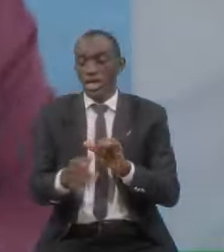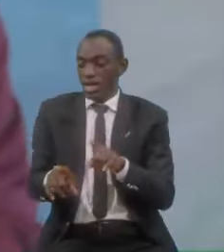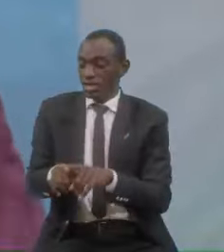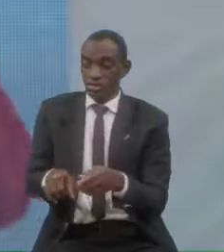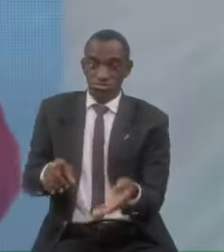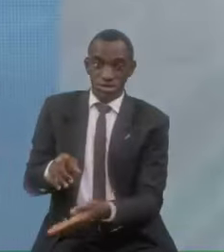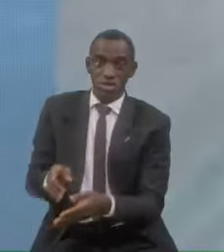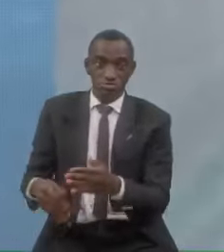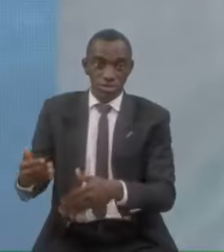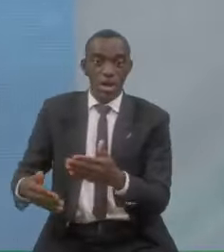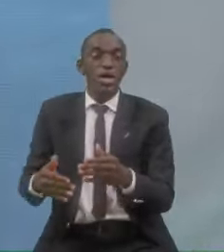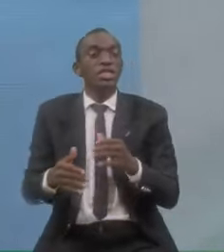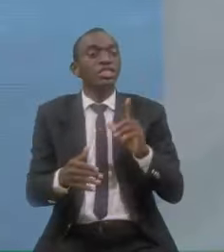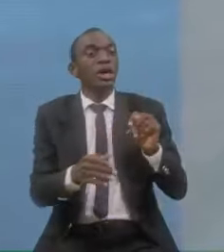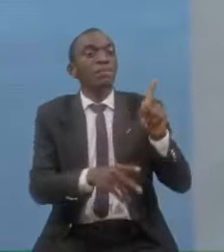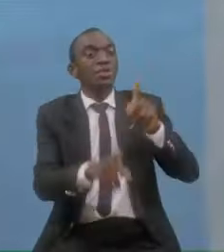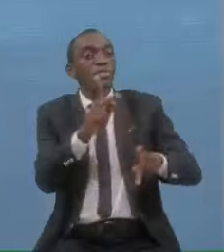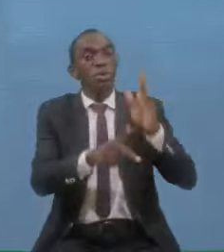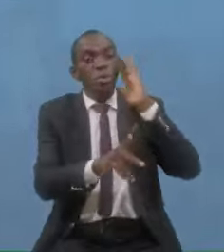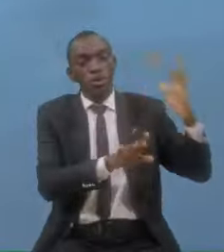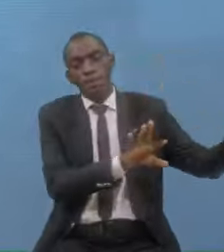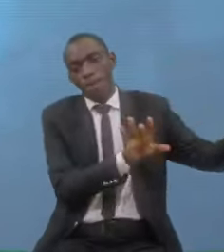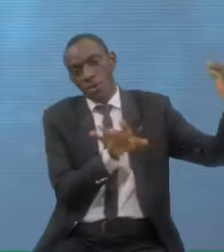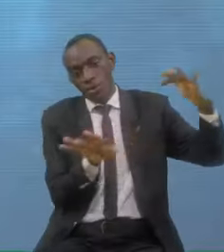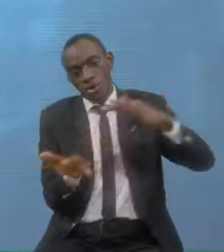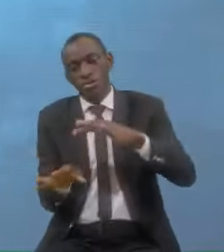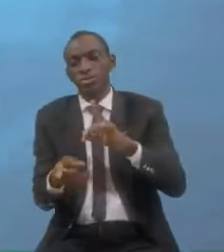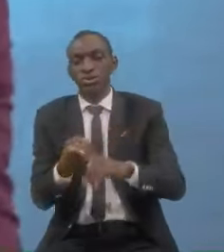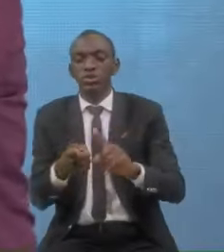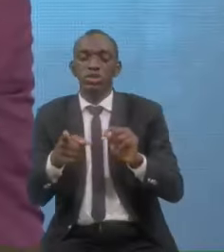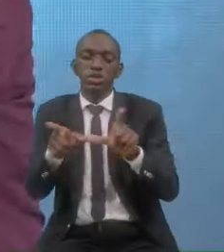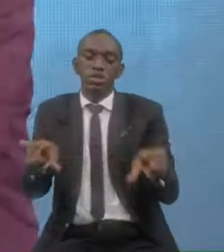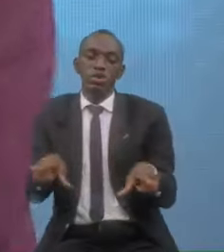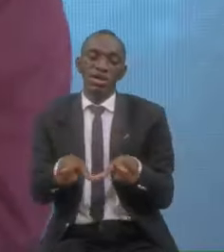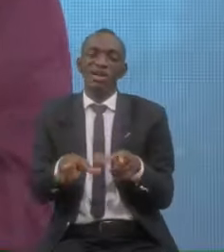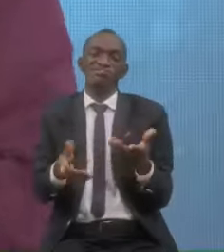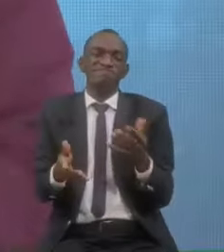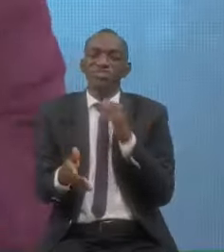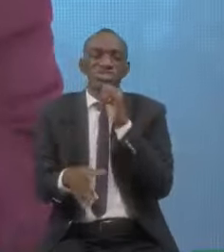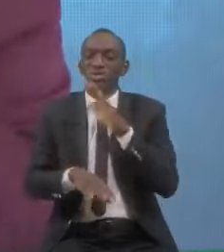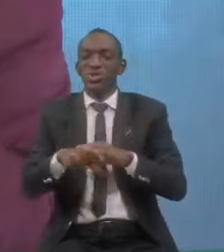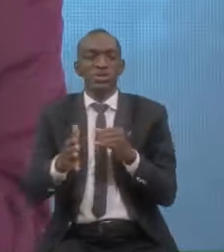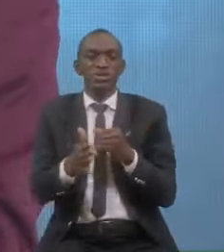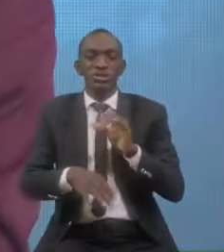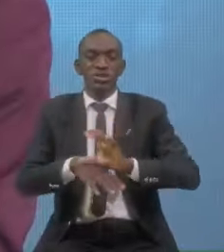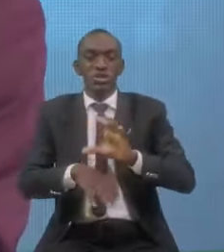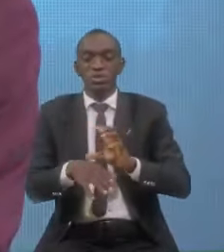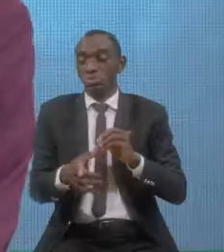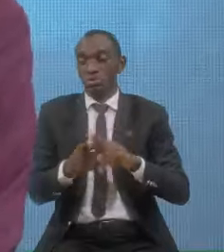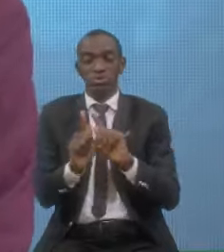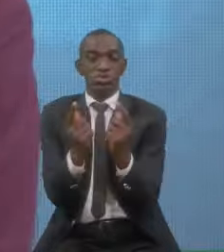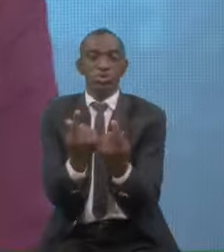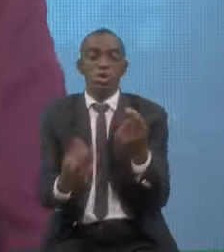will be flocking to their local, we can't call it church, to their local congregation. The Holy